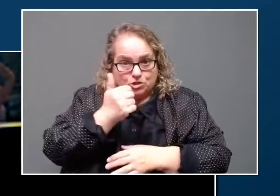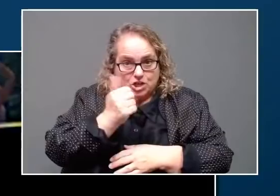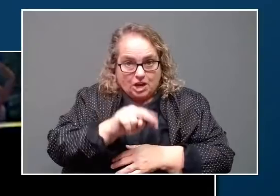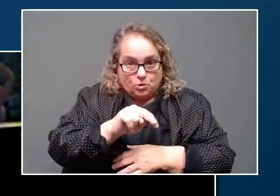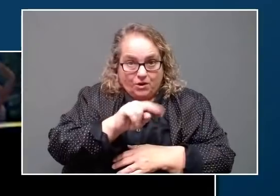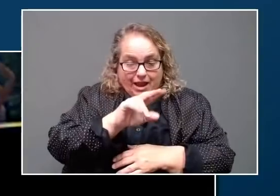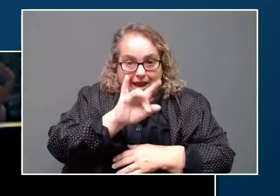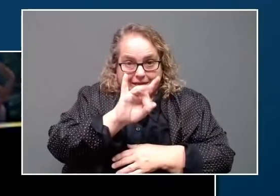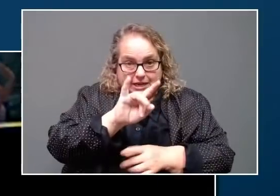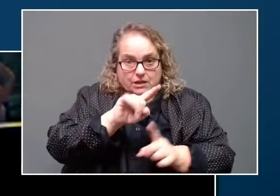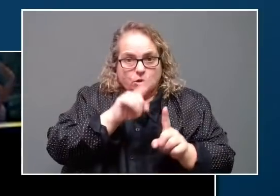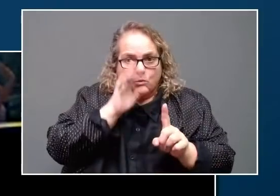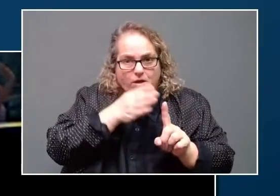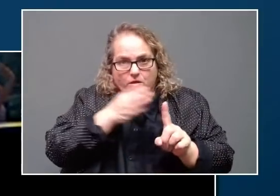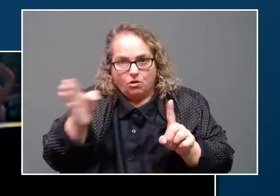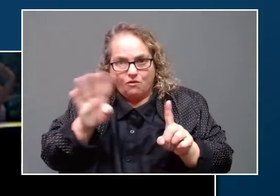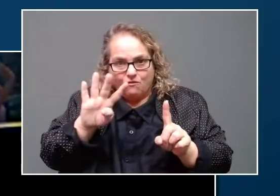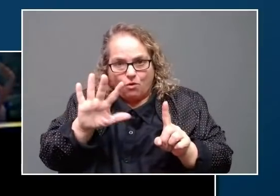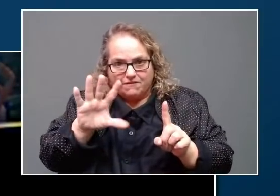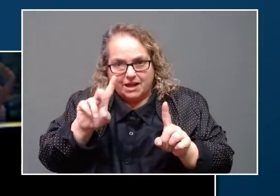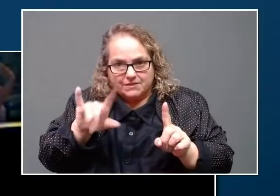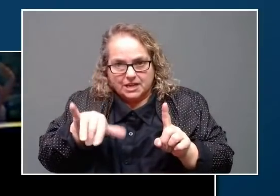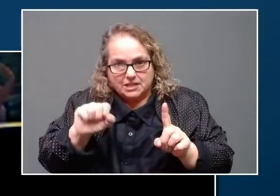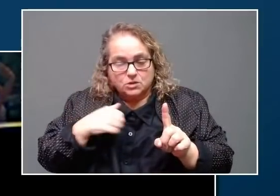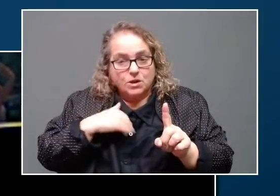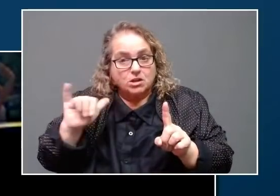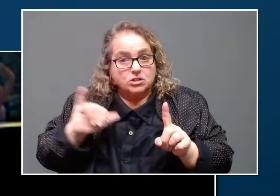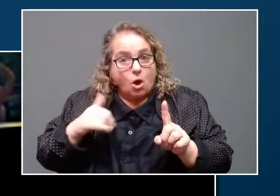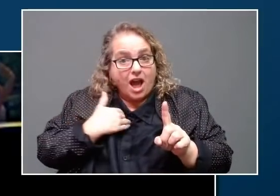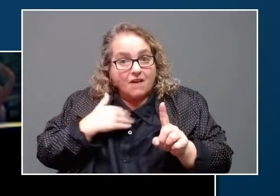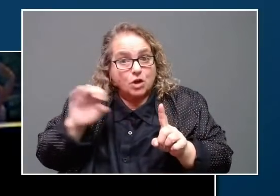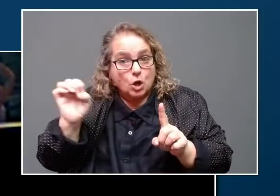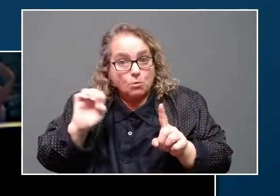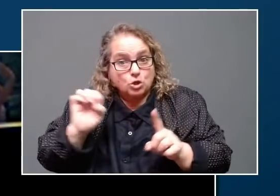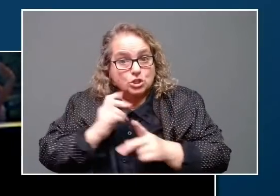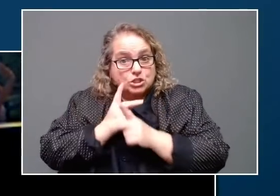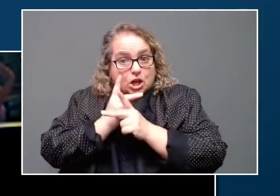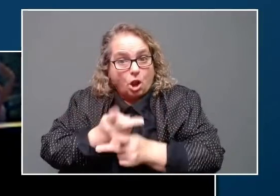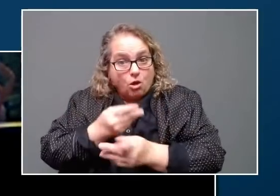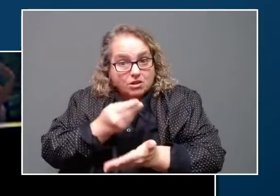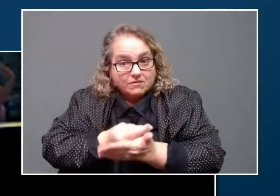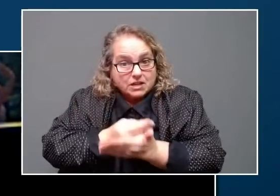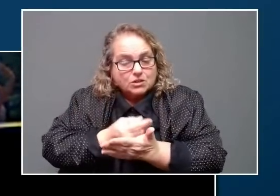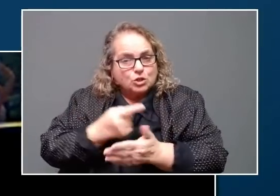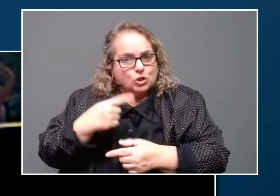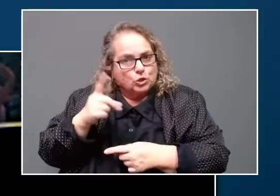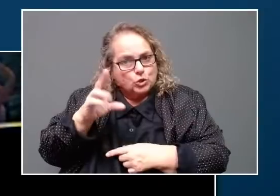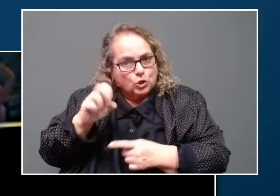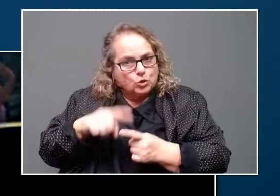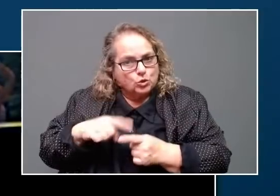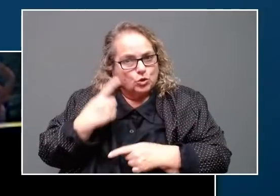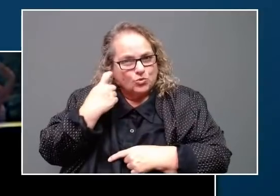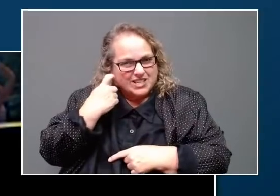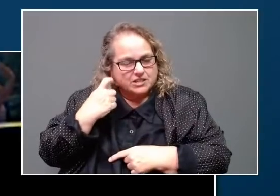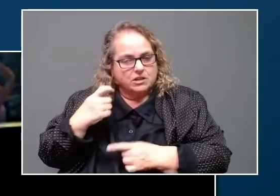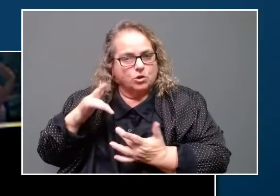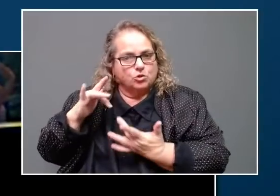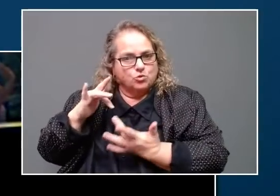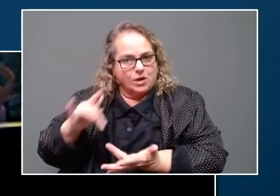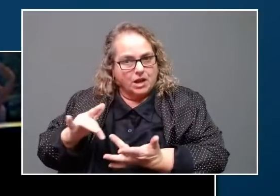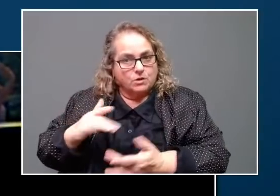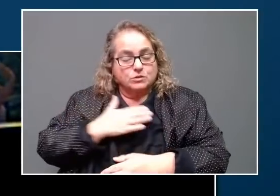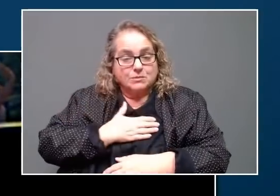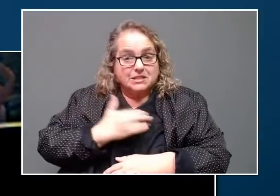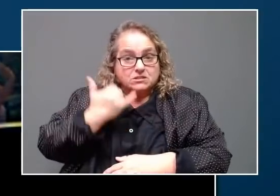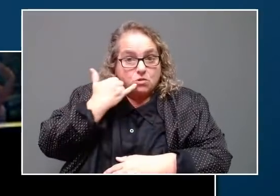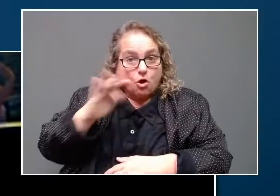days. We also have emergency loan funds available due to the recent tornadoes. Please call your local FSA office to see if you qualify for